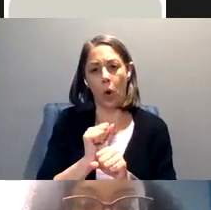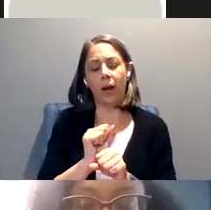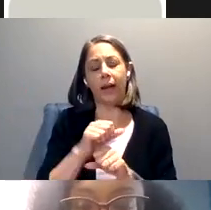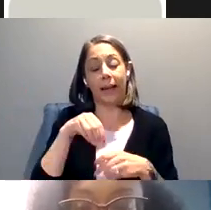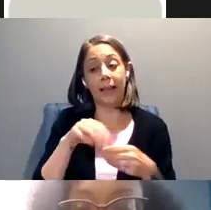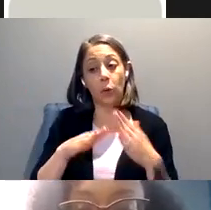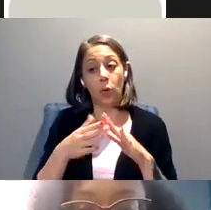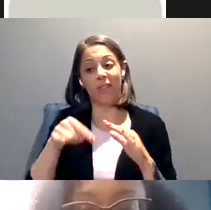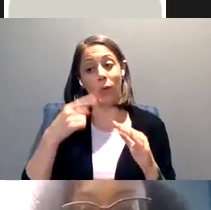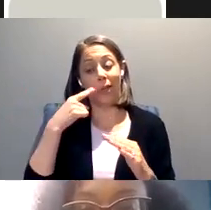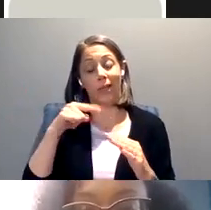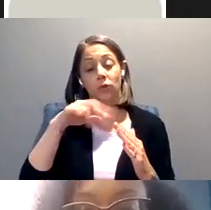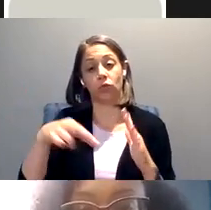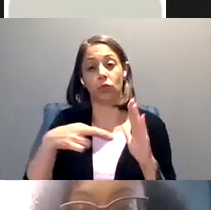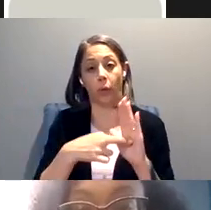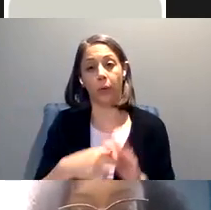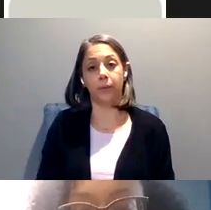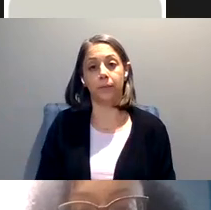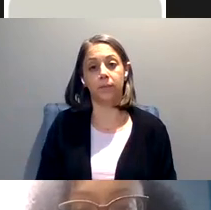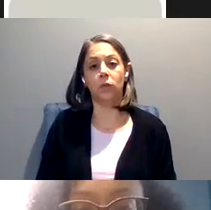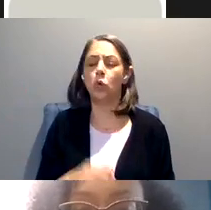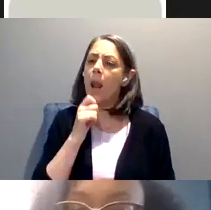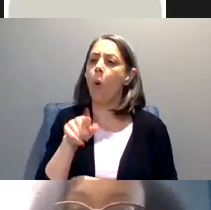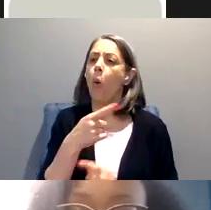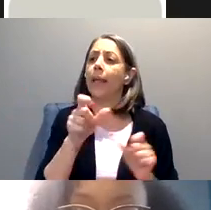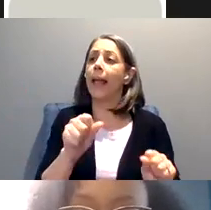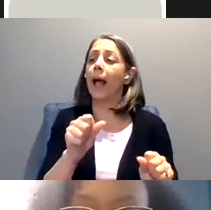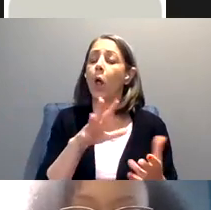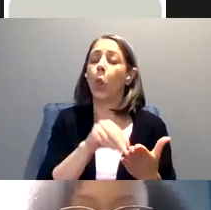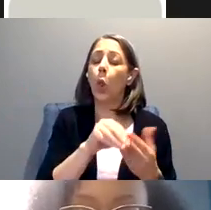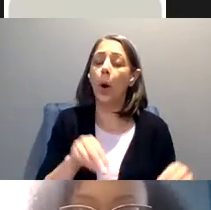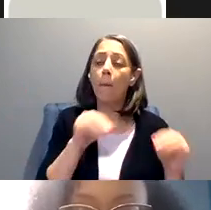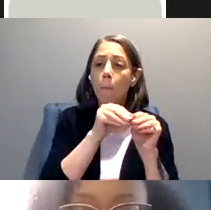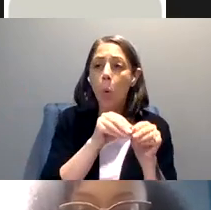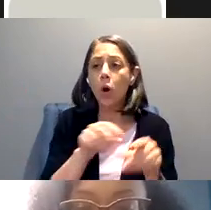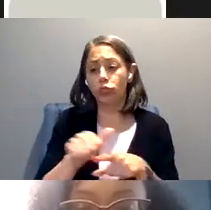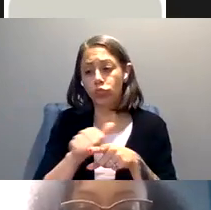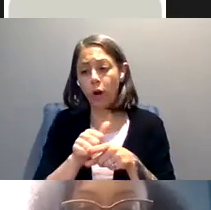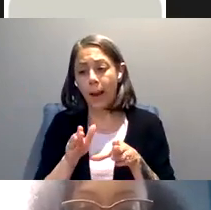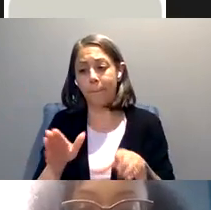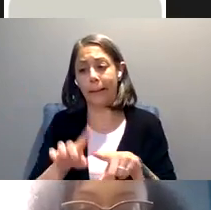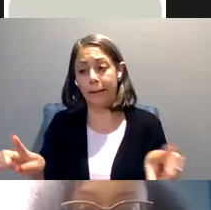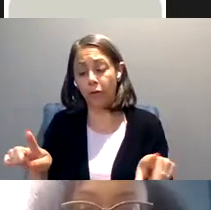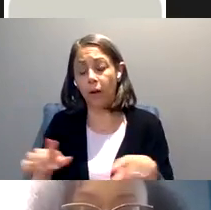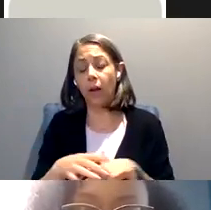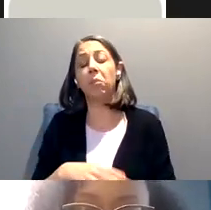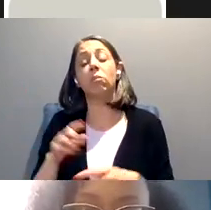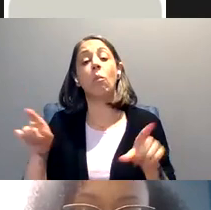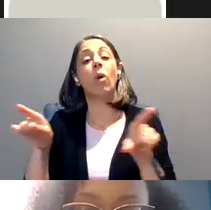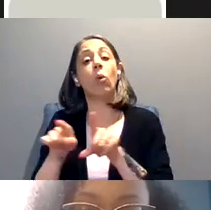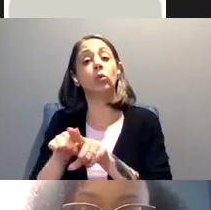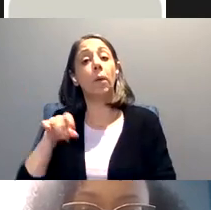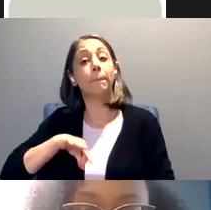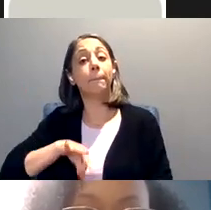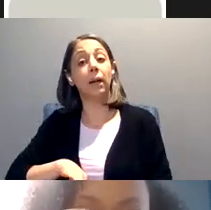roles. So not only are they able to learn more, get on training pathways that are different, but they are able to benefit